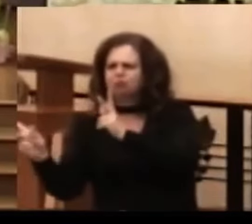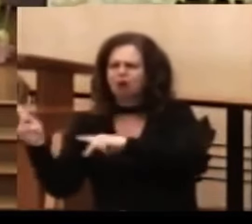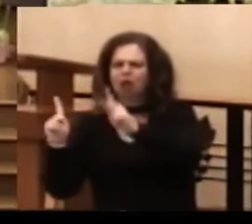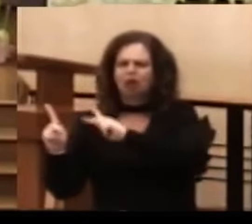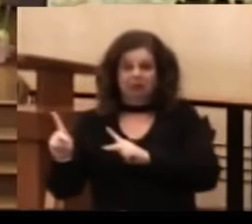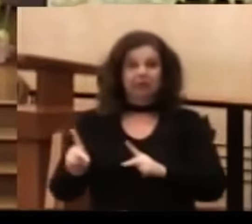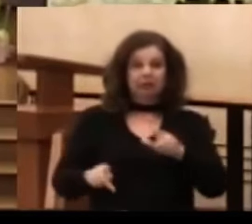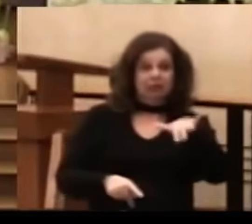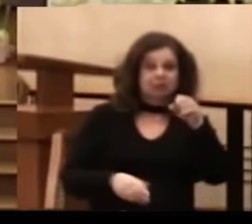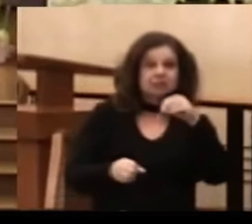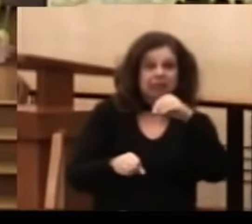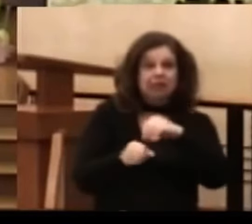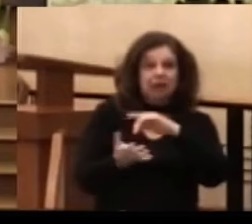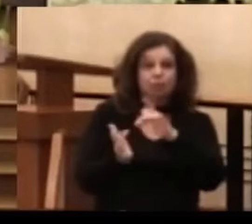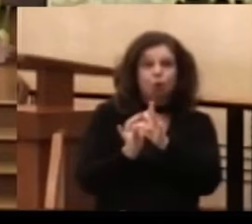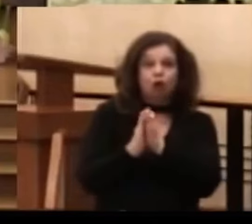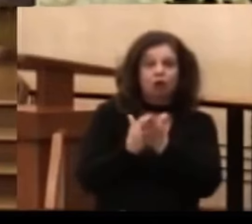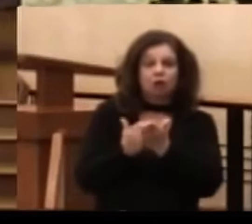Now, even before